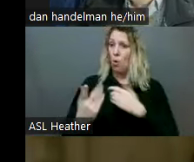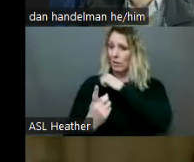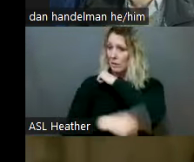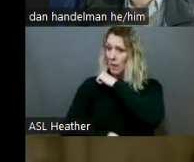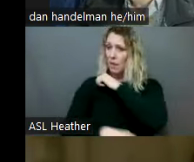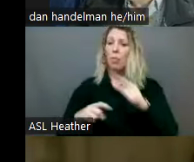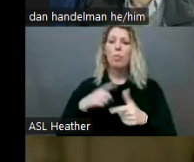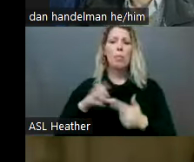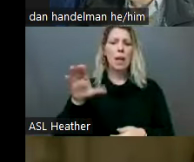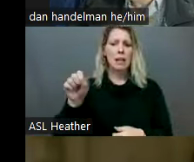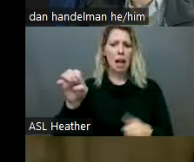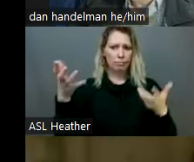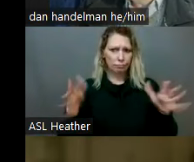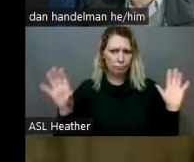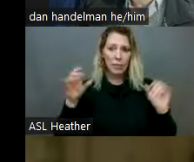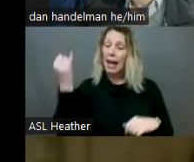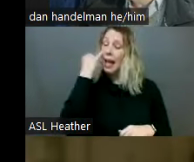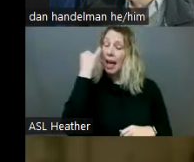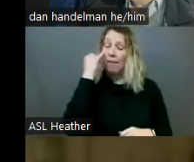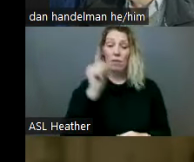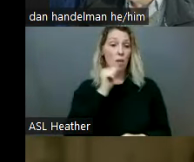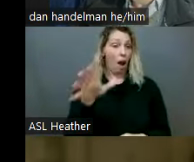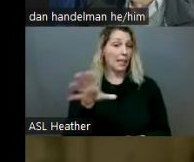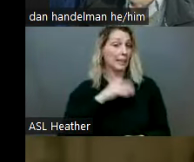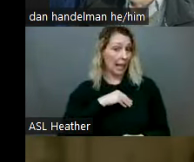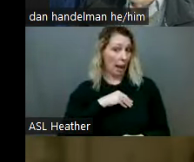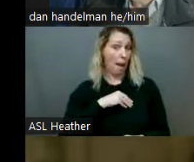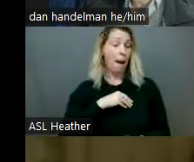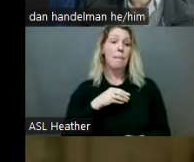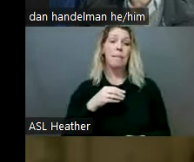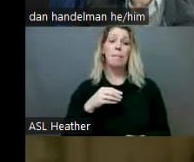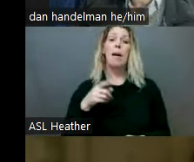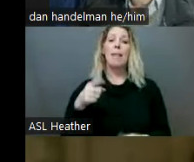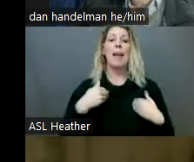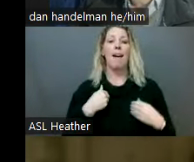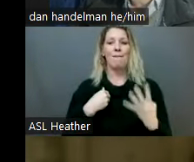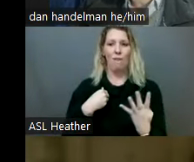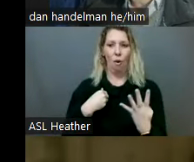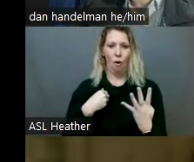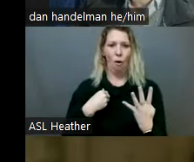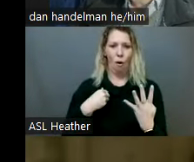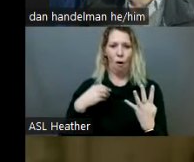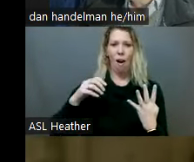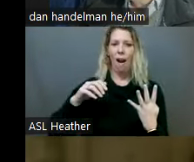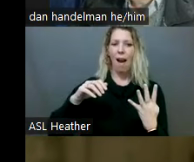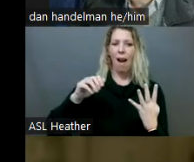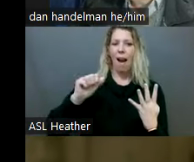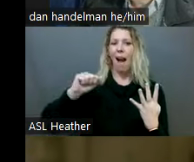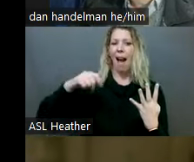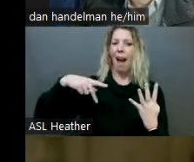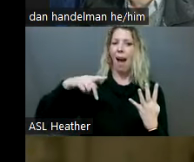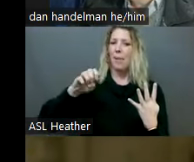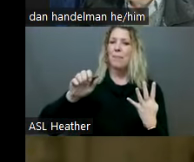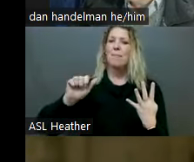end. If the officer does not accept the discipline, unlike the community member, they have 4 possible appeal routes. This is because they are public employees and these rights